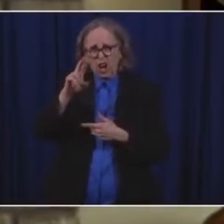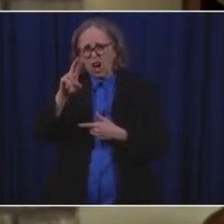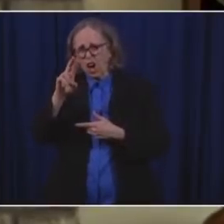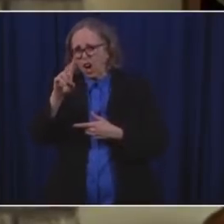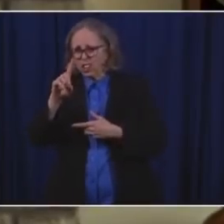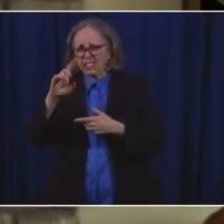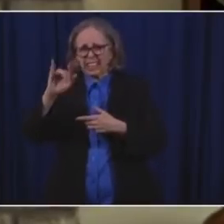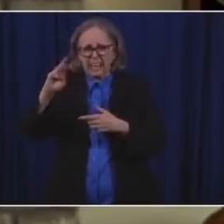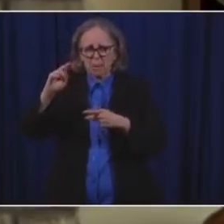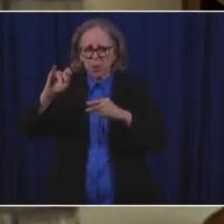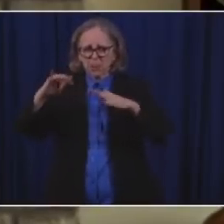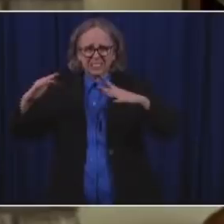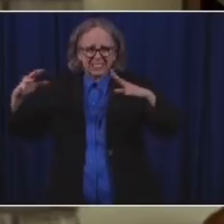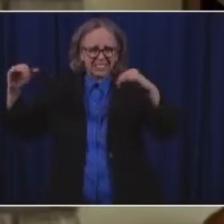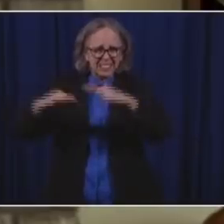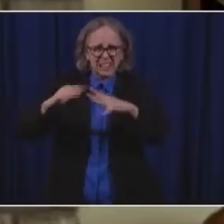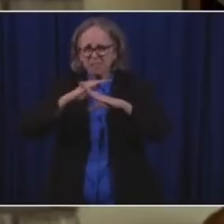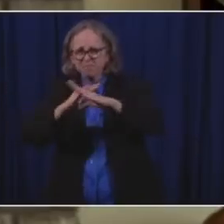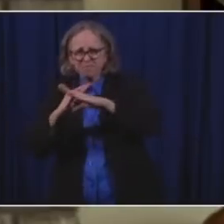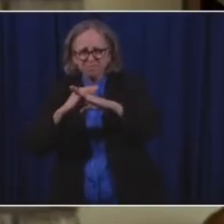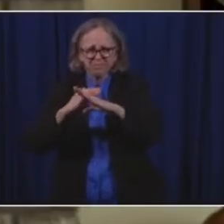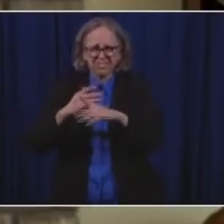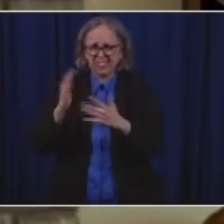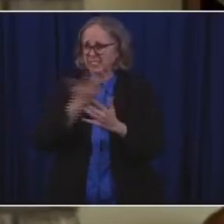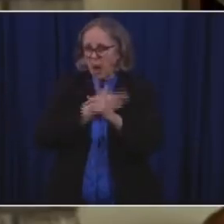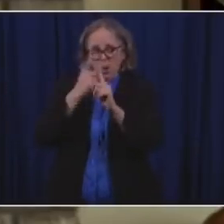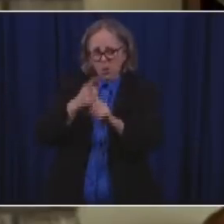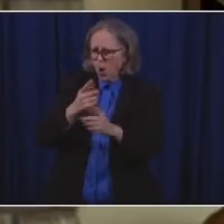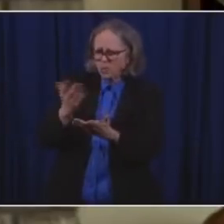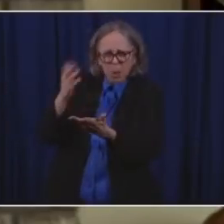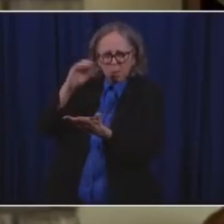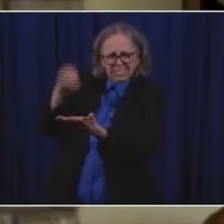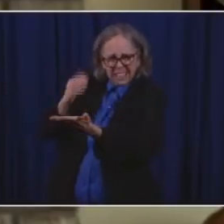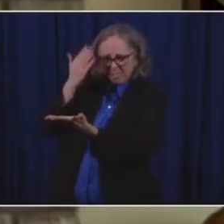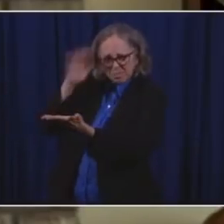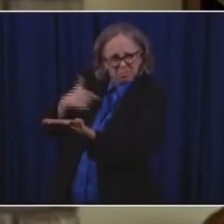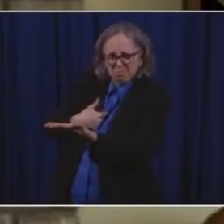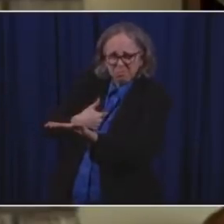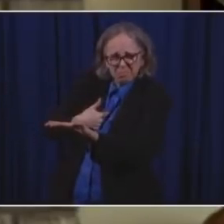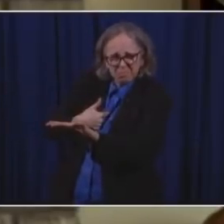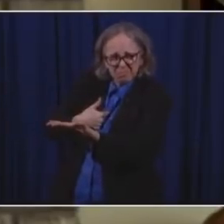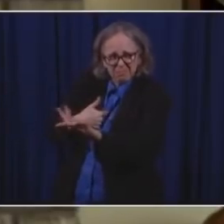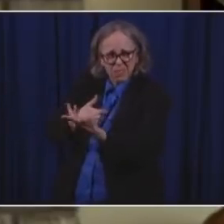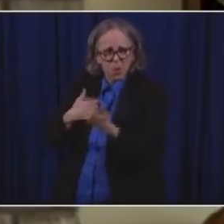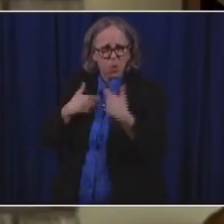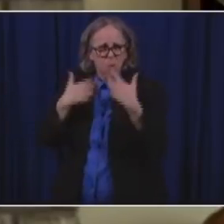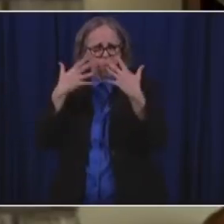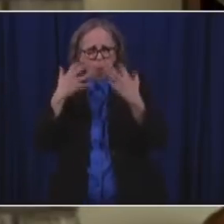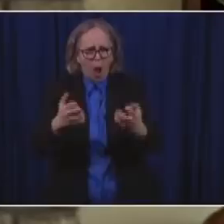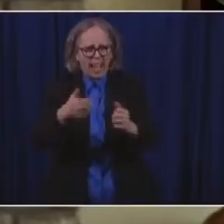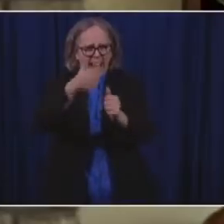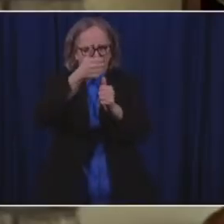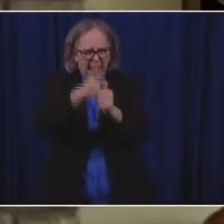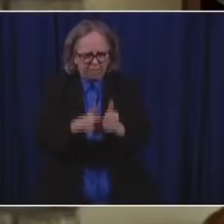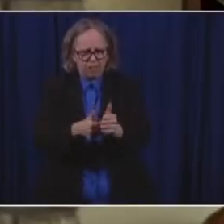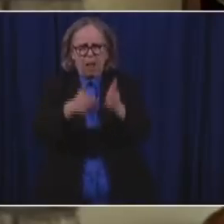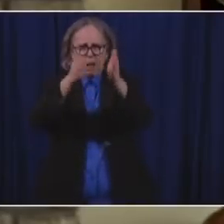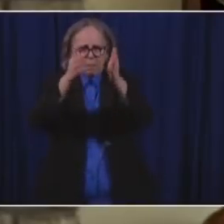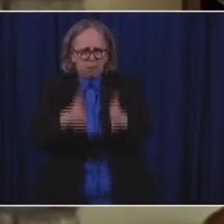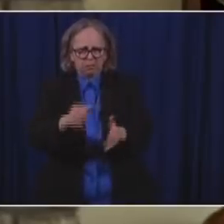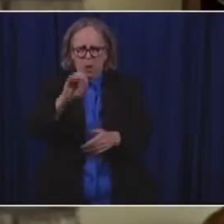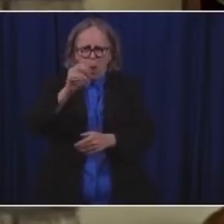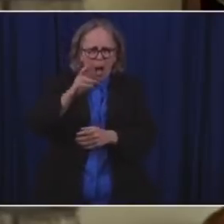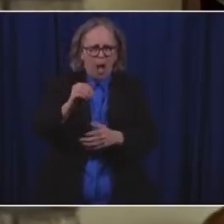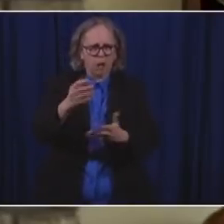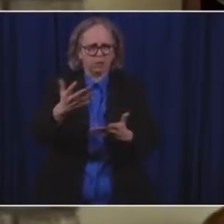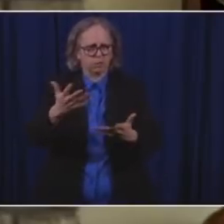what we're striving for. We want to get every Ohioan who wants to take this, we want